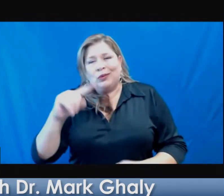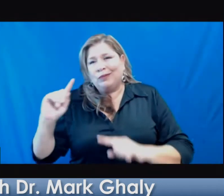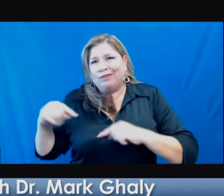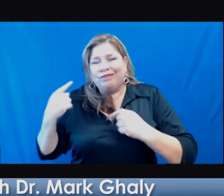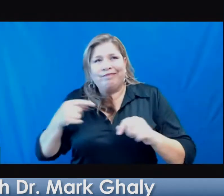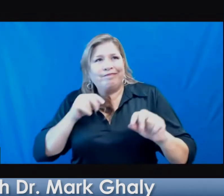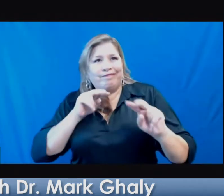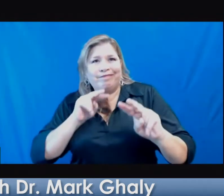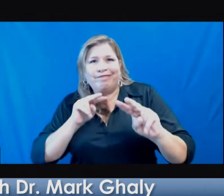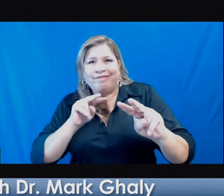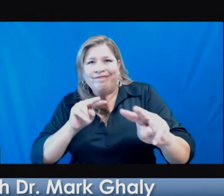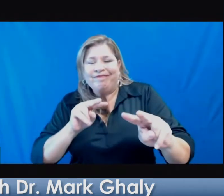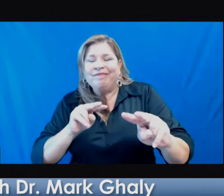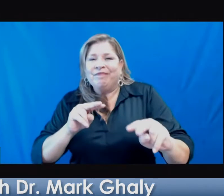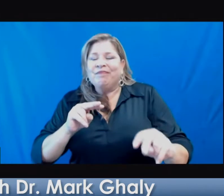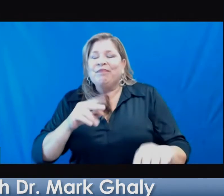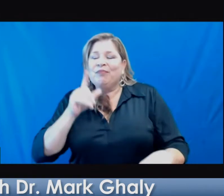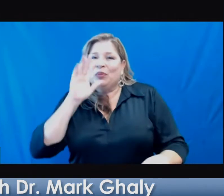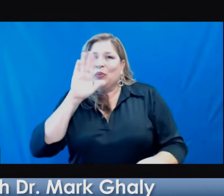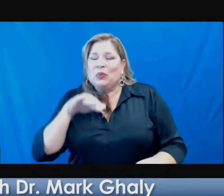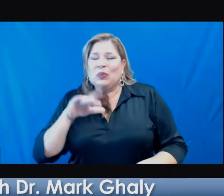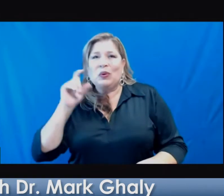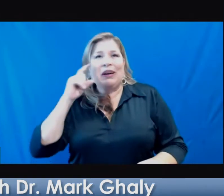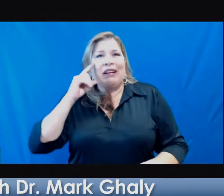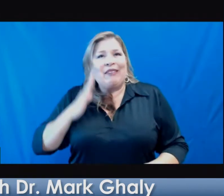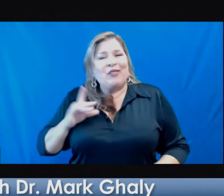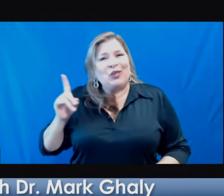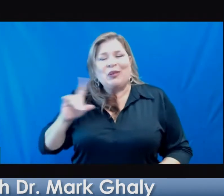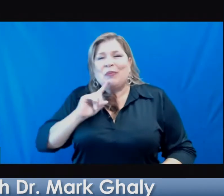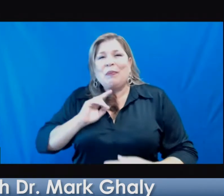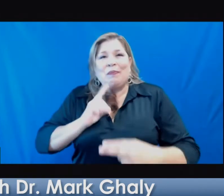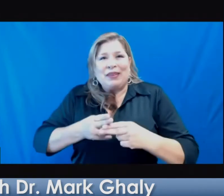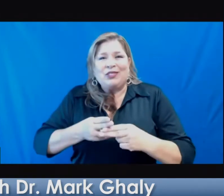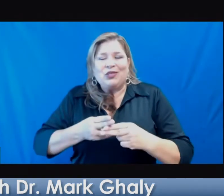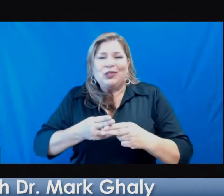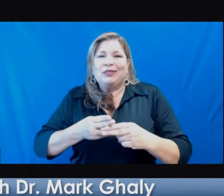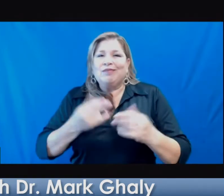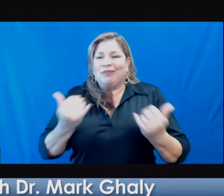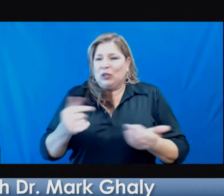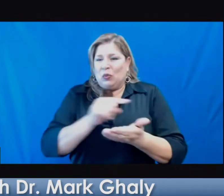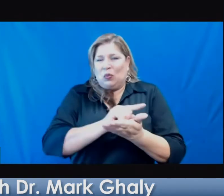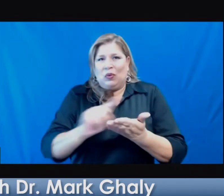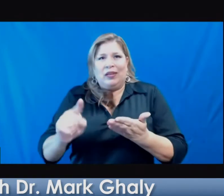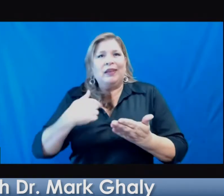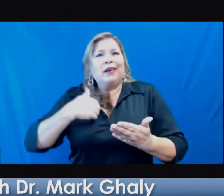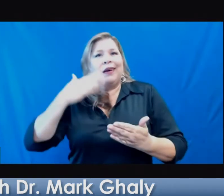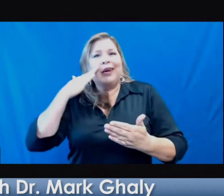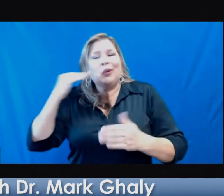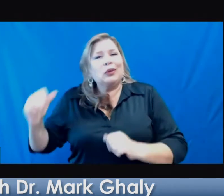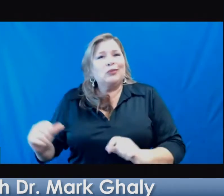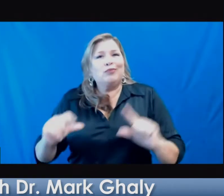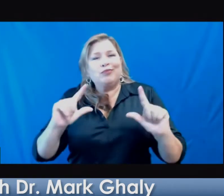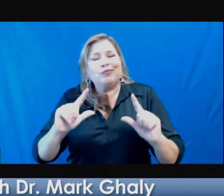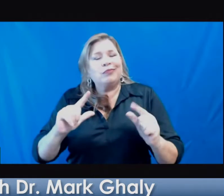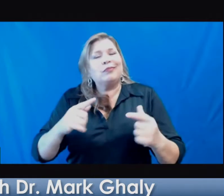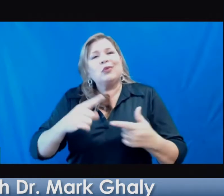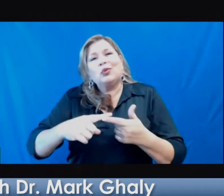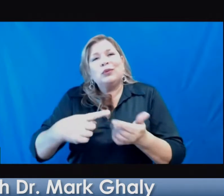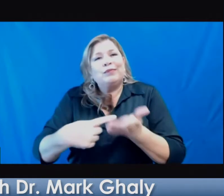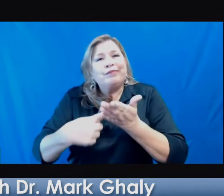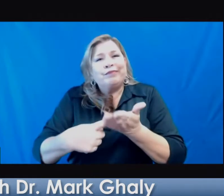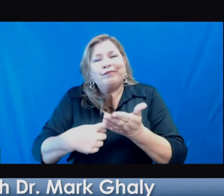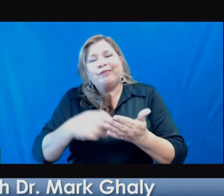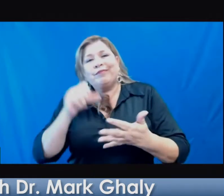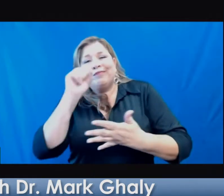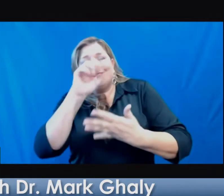the governor mentioned, I would be using my Zoom this week to update you on our tier